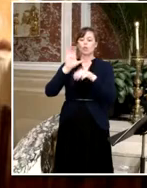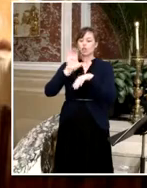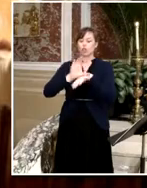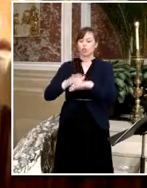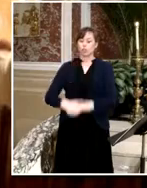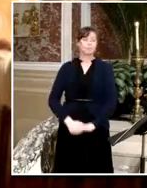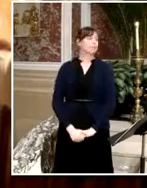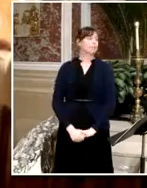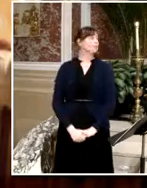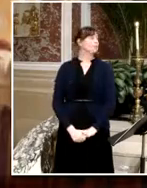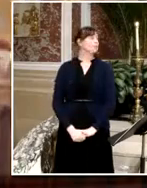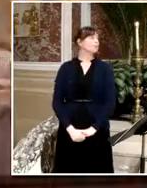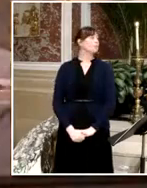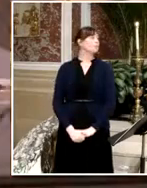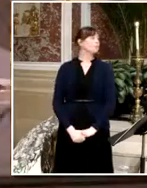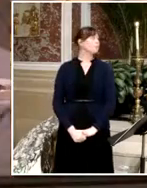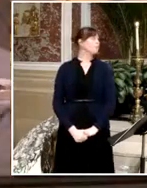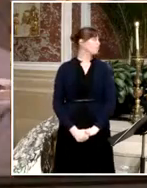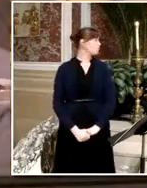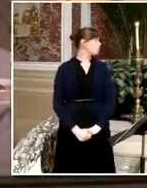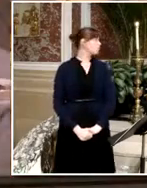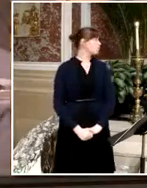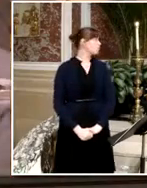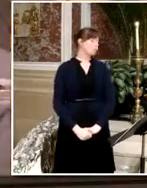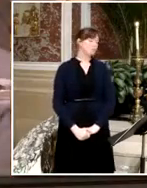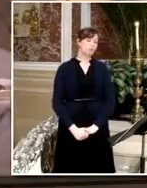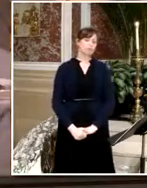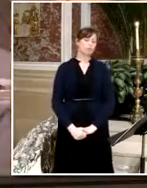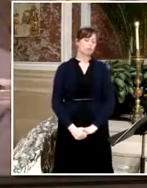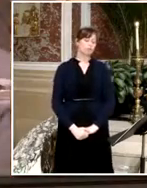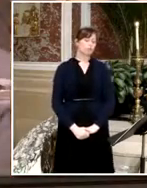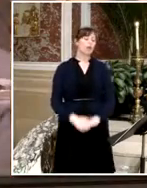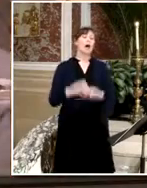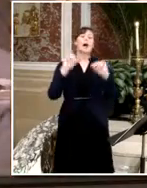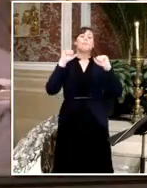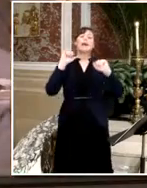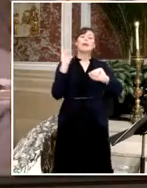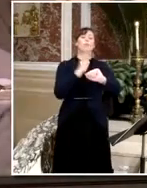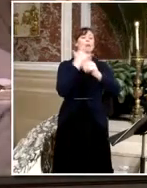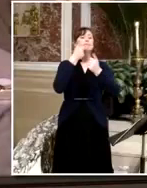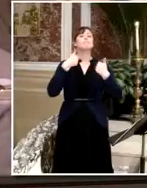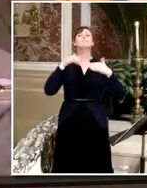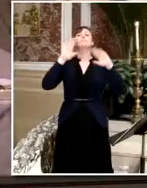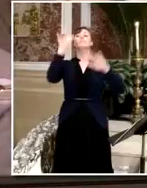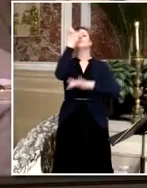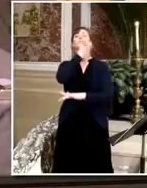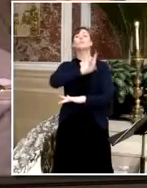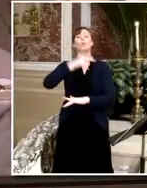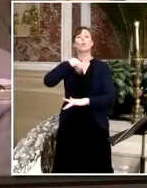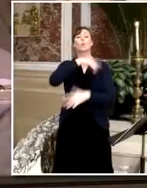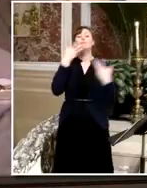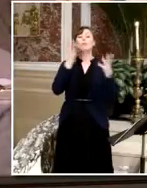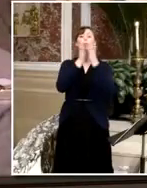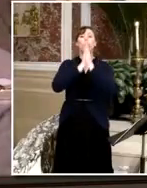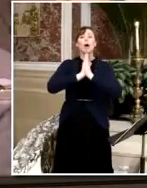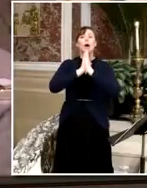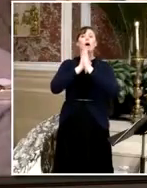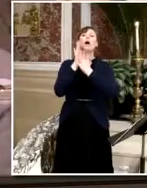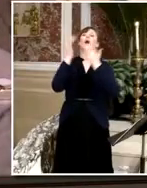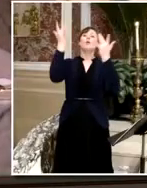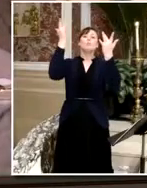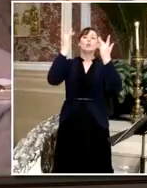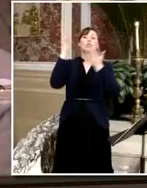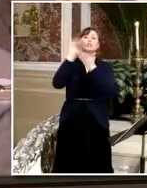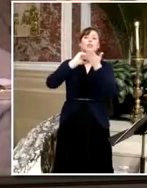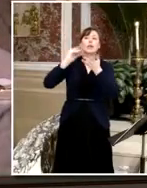holy church. May the power of this sacrifice, O Lord, we pray, mercifully wipe away what